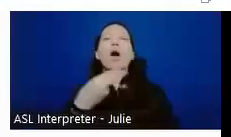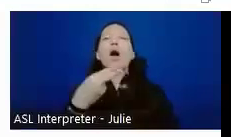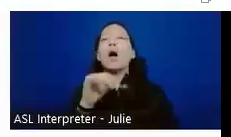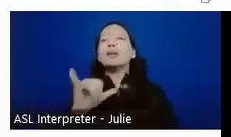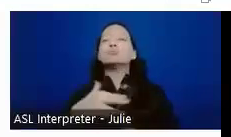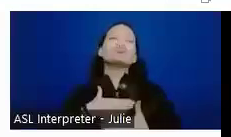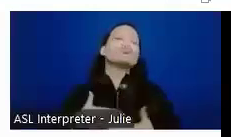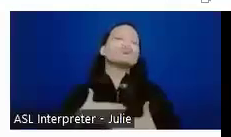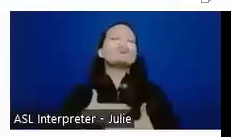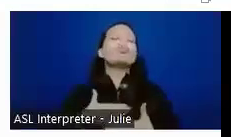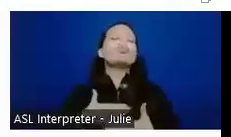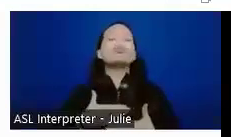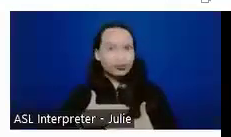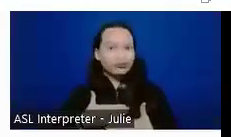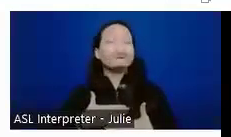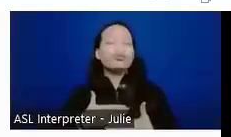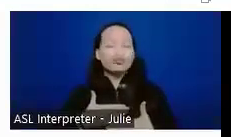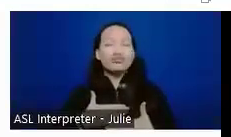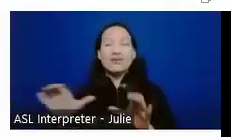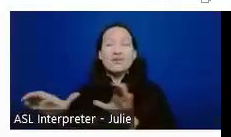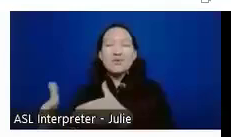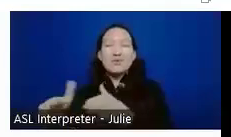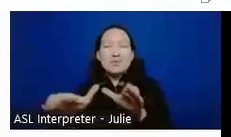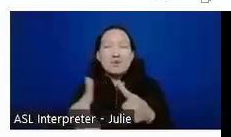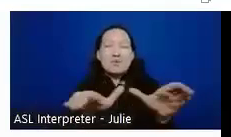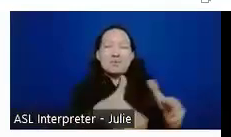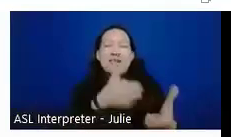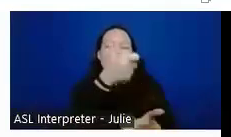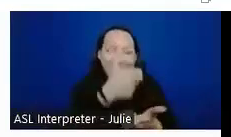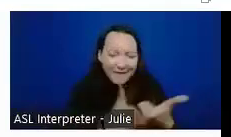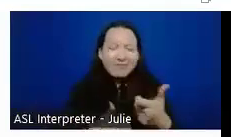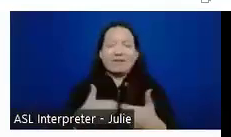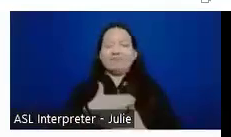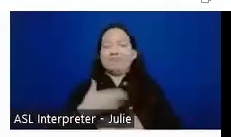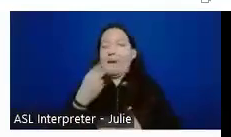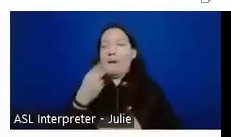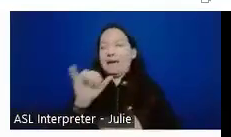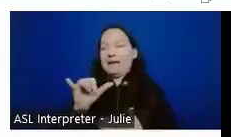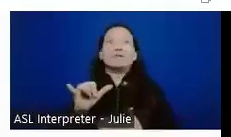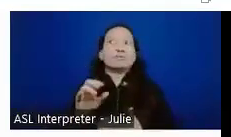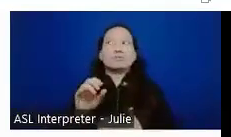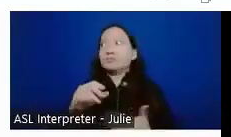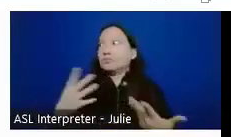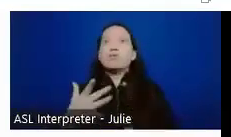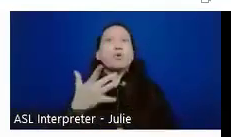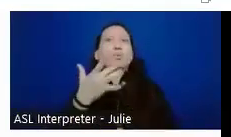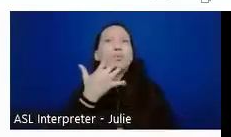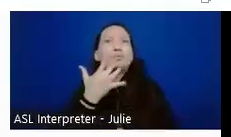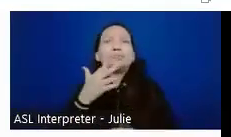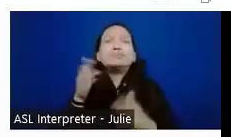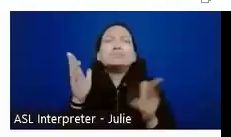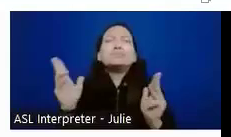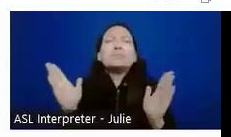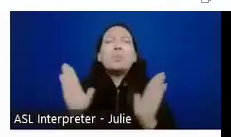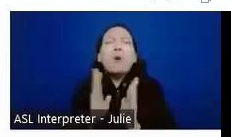hobbies, because there are groups around every hobby in the world. So if they like miniature trains,